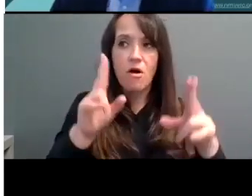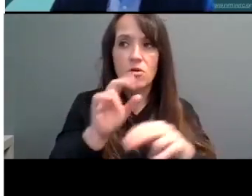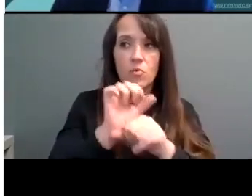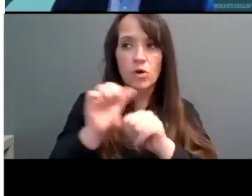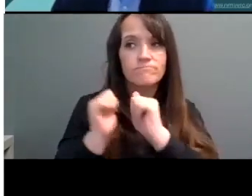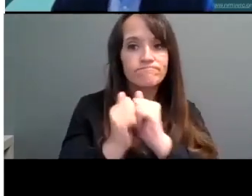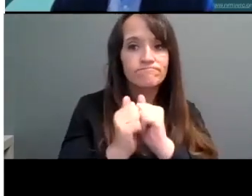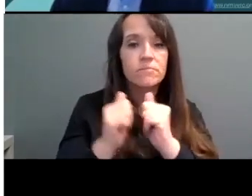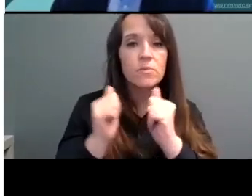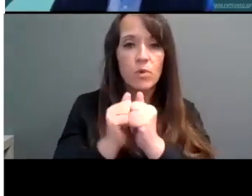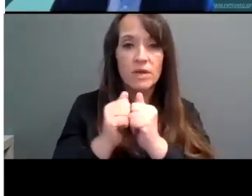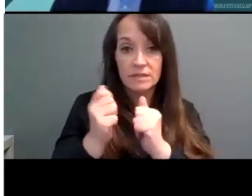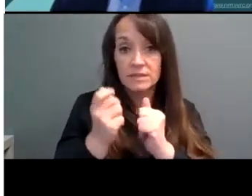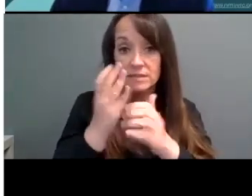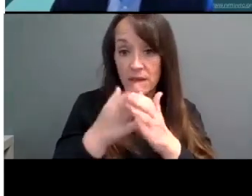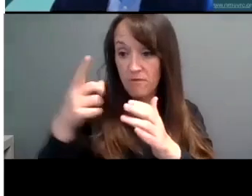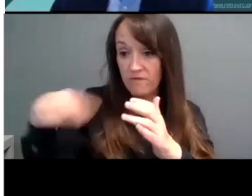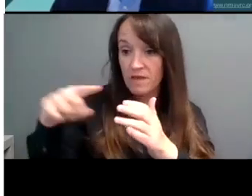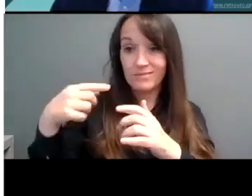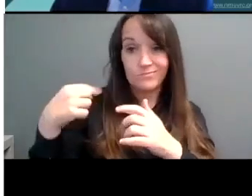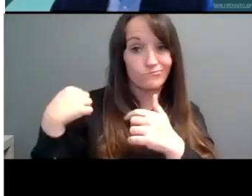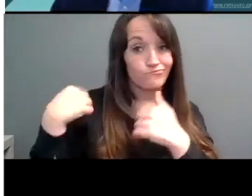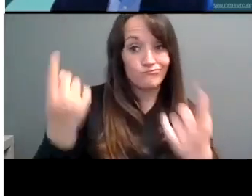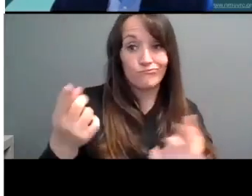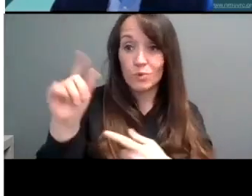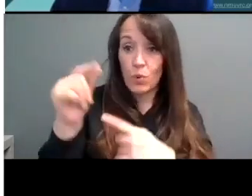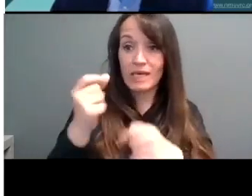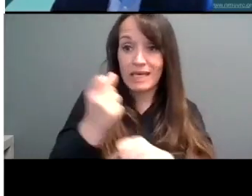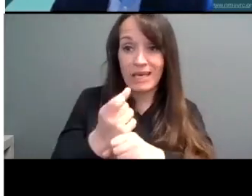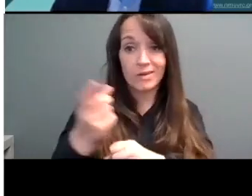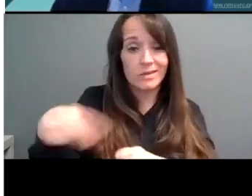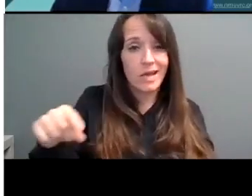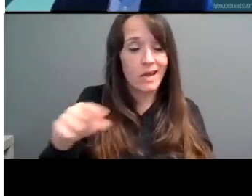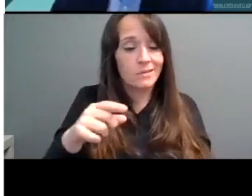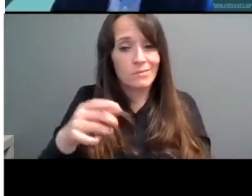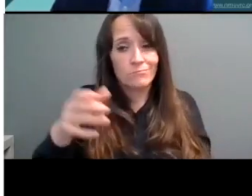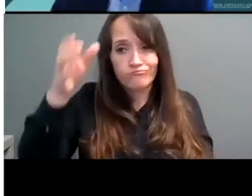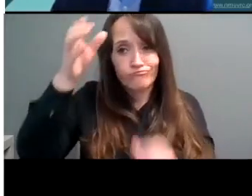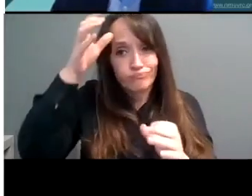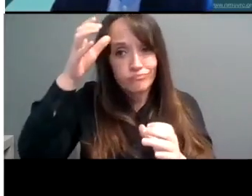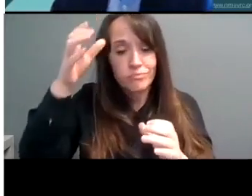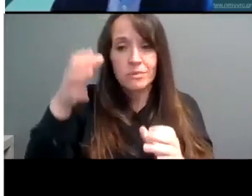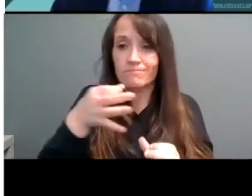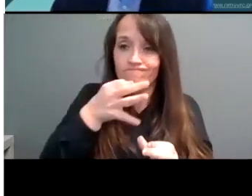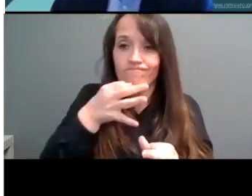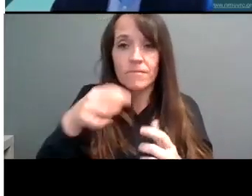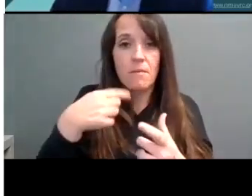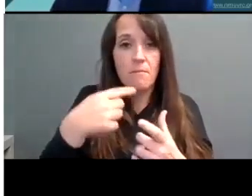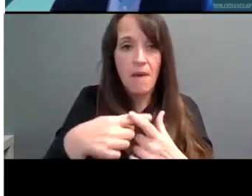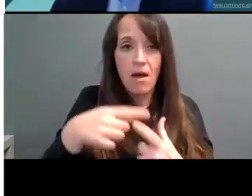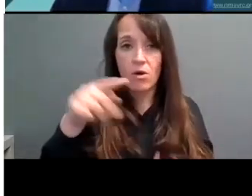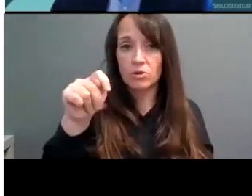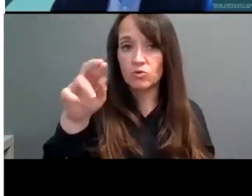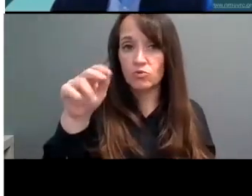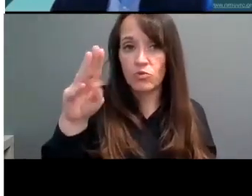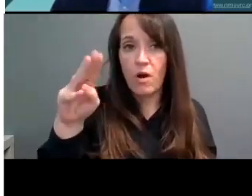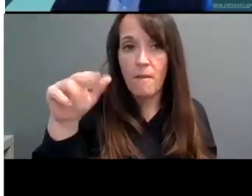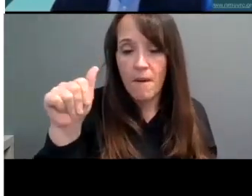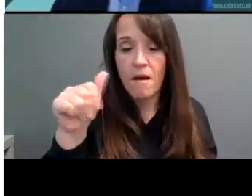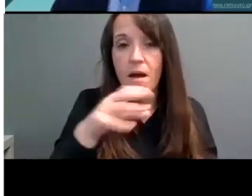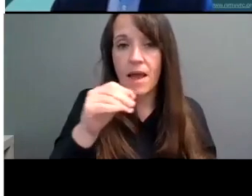20 years, and I can attest to their expertise about trauma and its impact and their passion for this work.